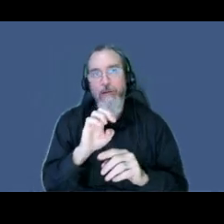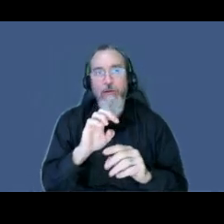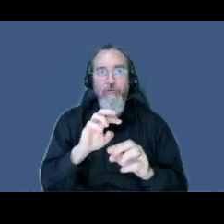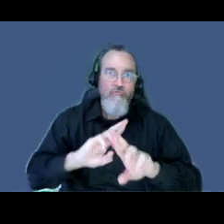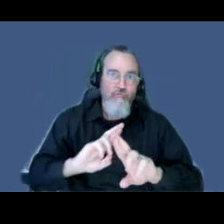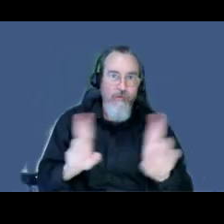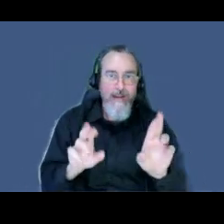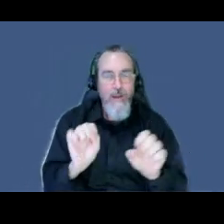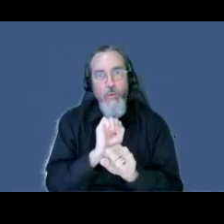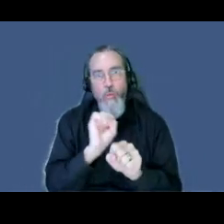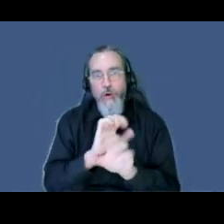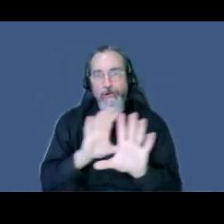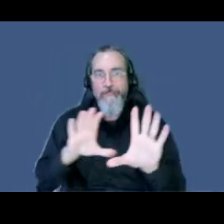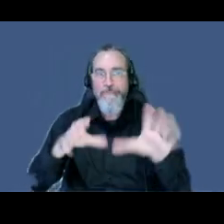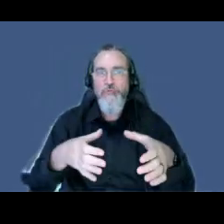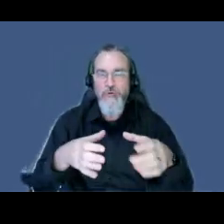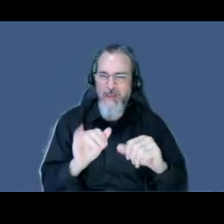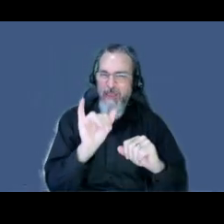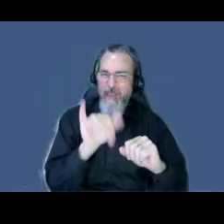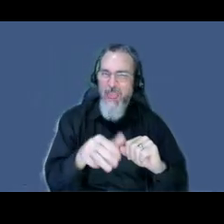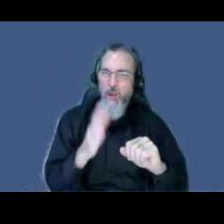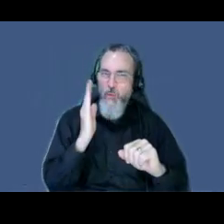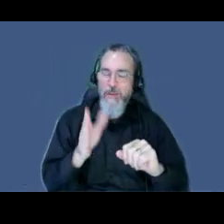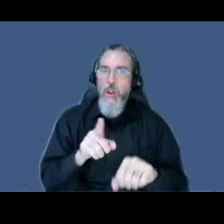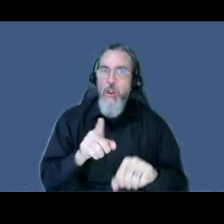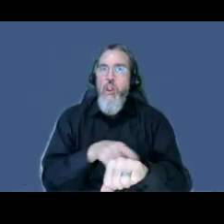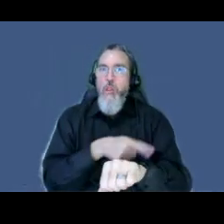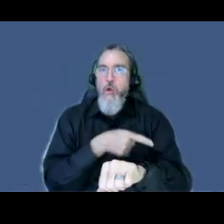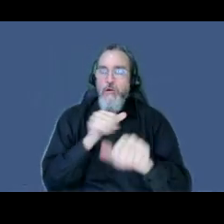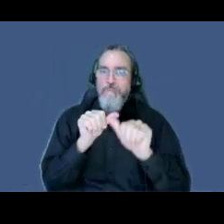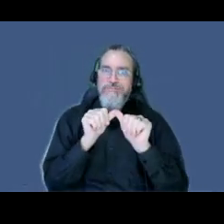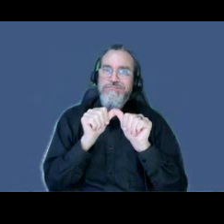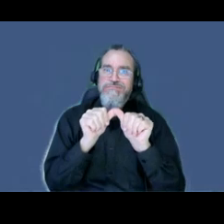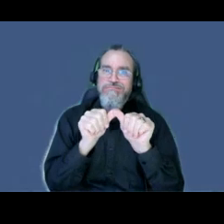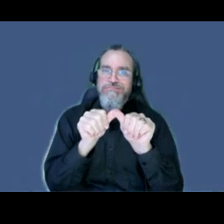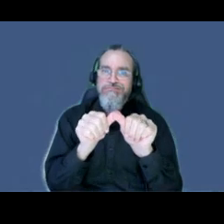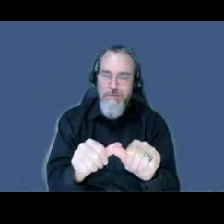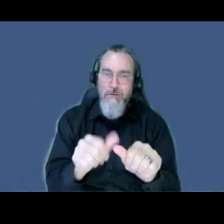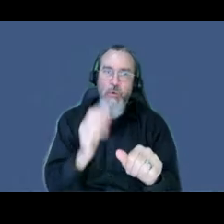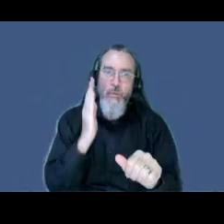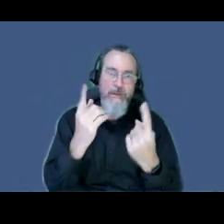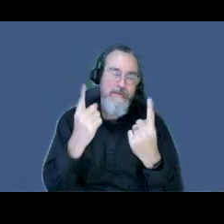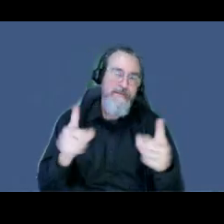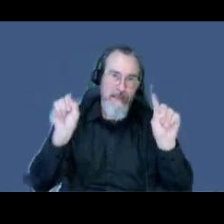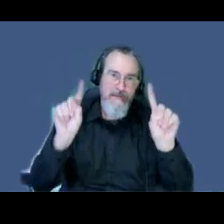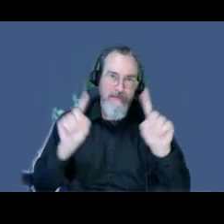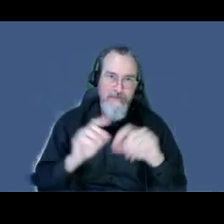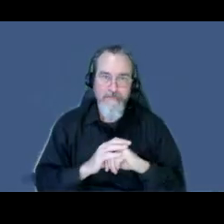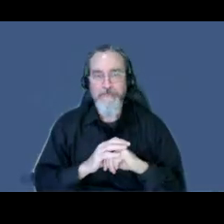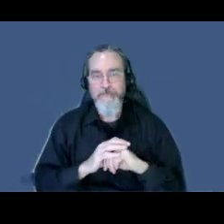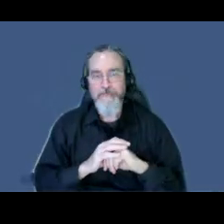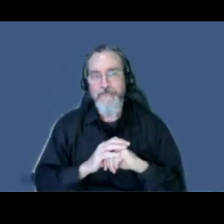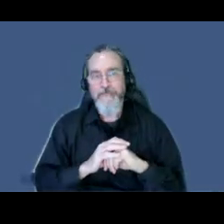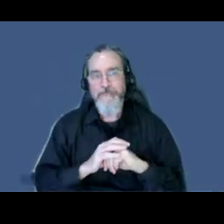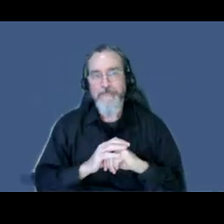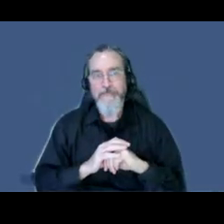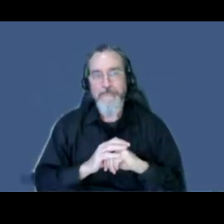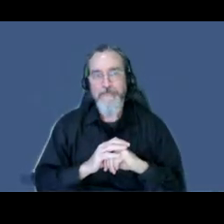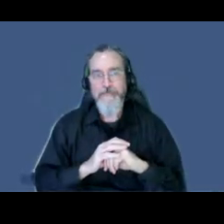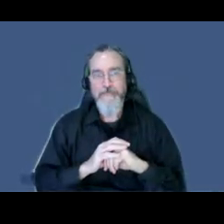that long-term, sustained effort that we're going to be successful.